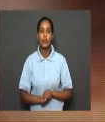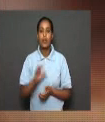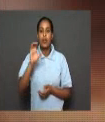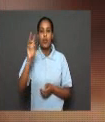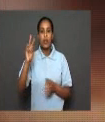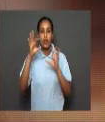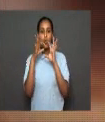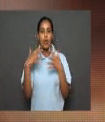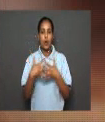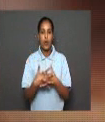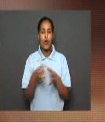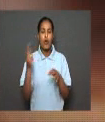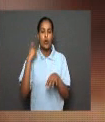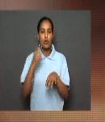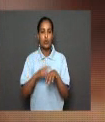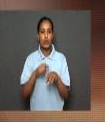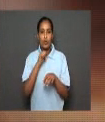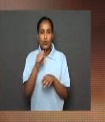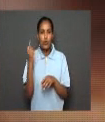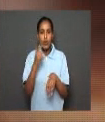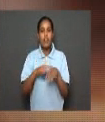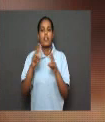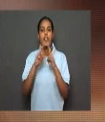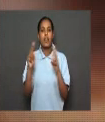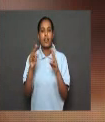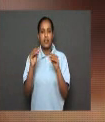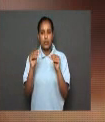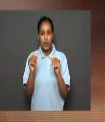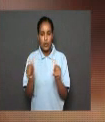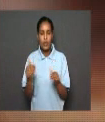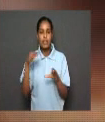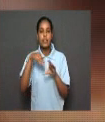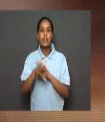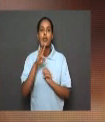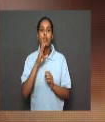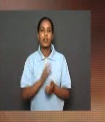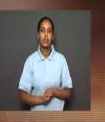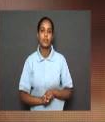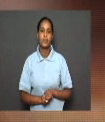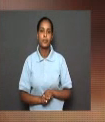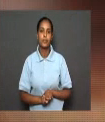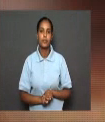Covalent compounds also are not usually very soluble in water.